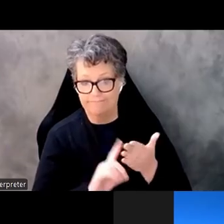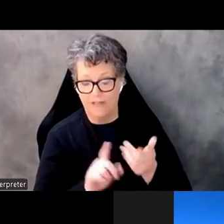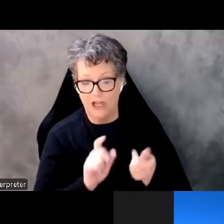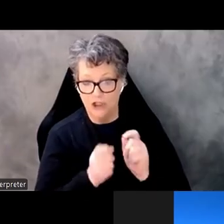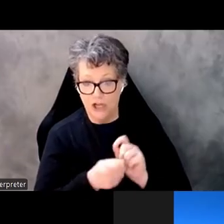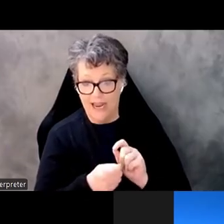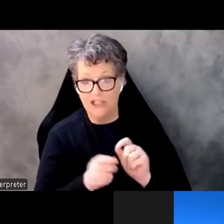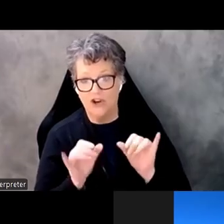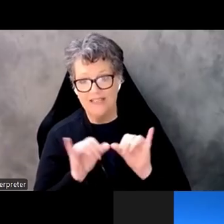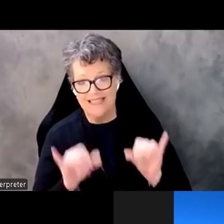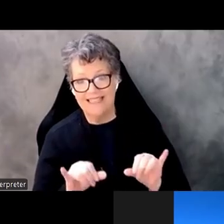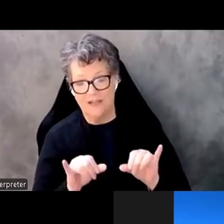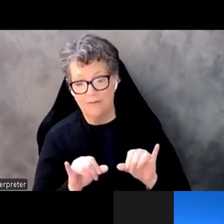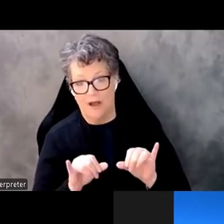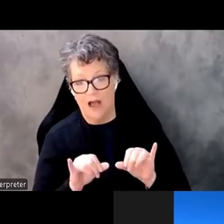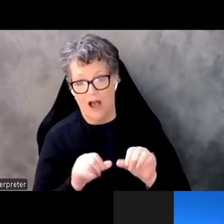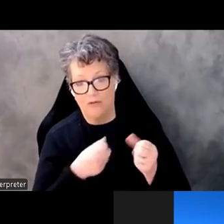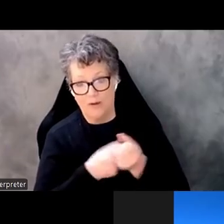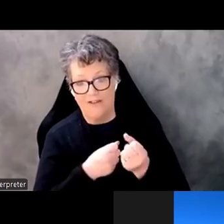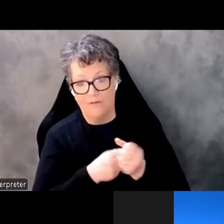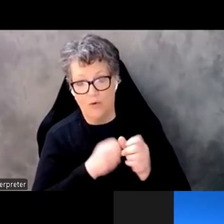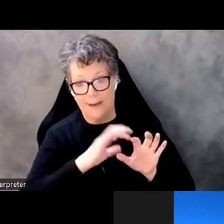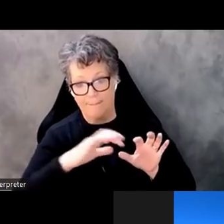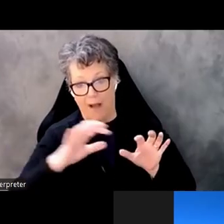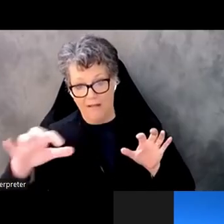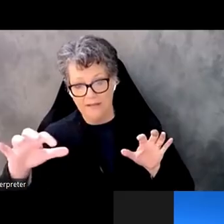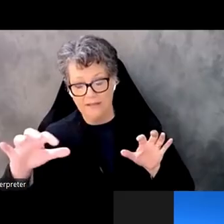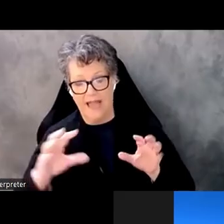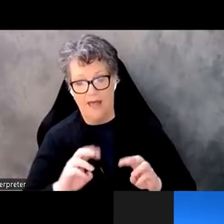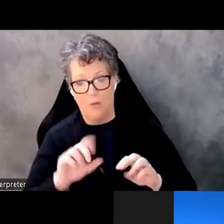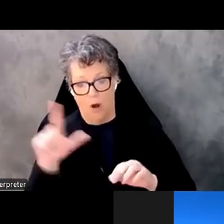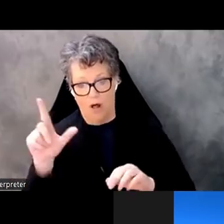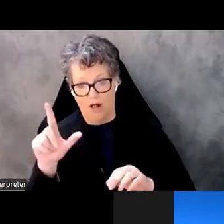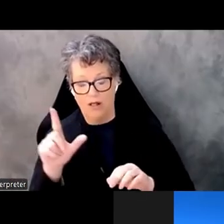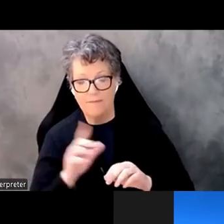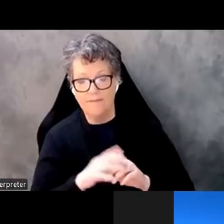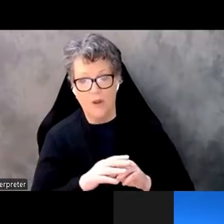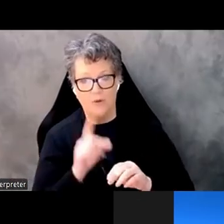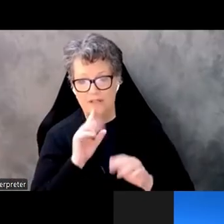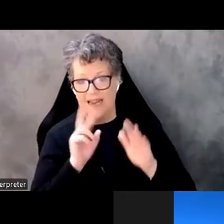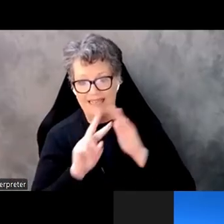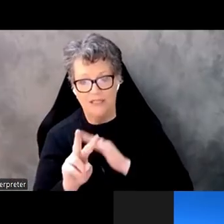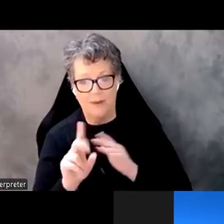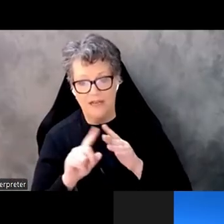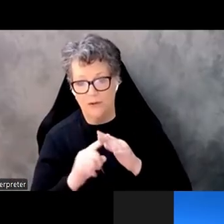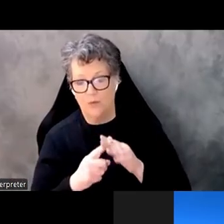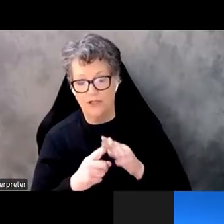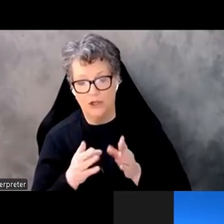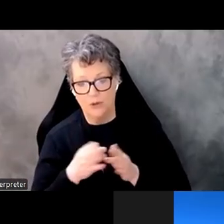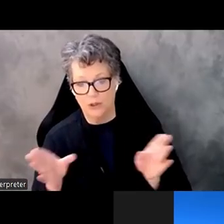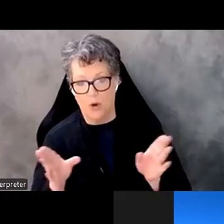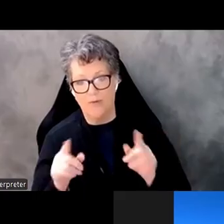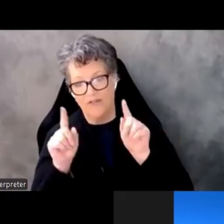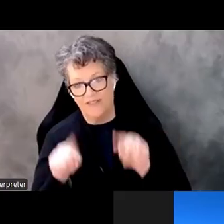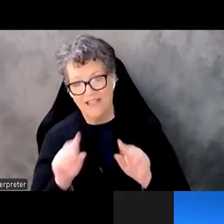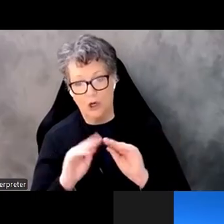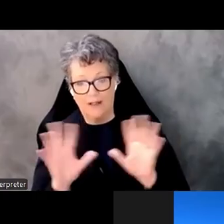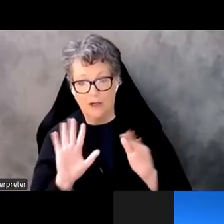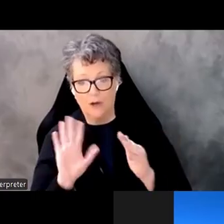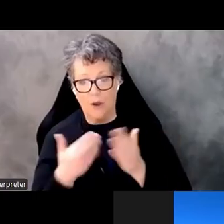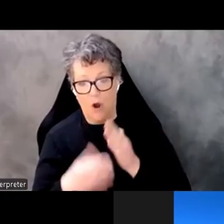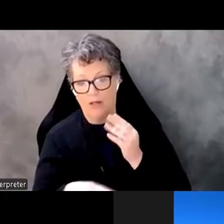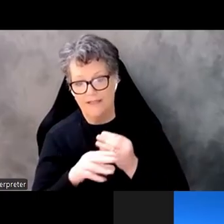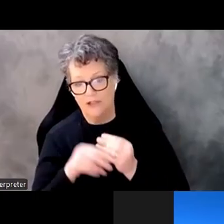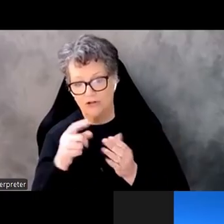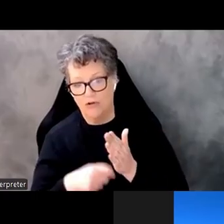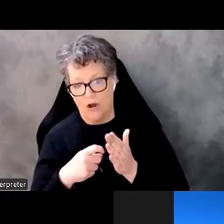of reinforcing piles and wall elements, which was not anticipated in the original scope. So these are clearly all additional